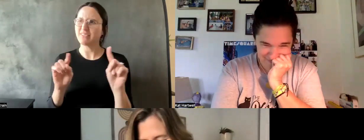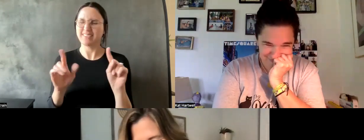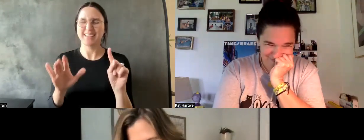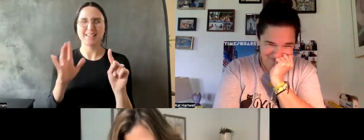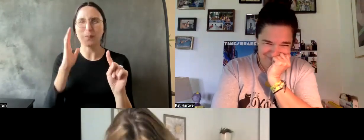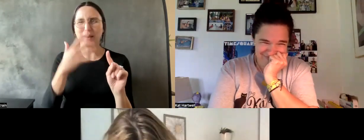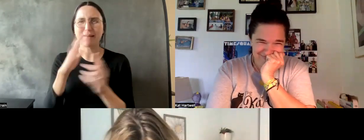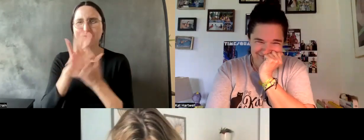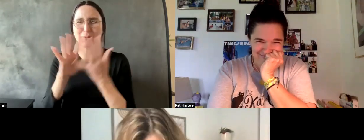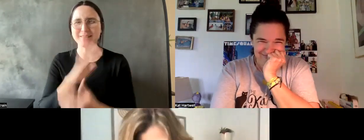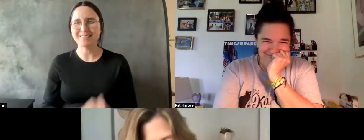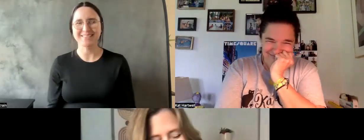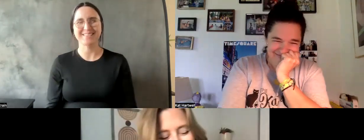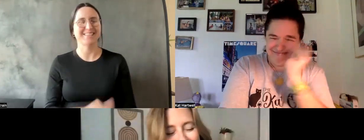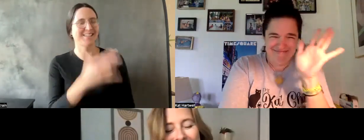That's so funny.